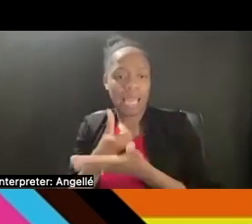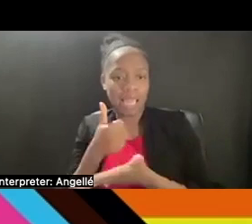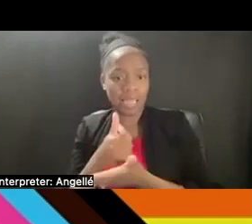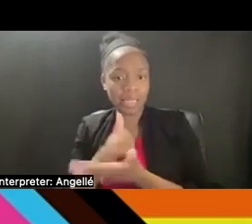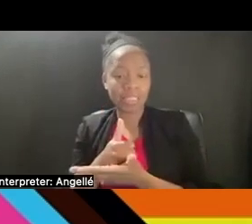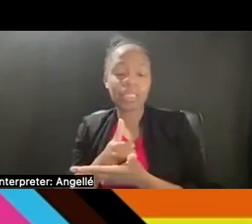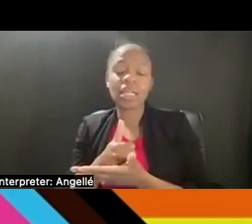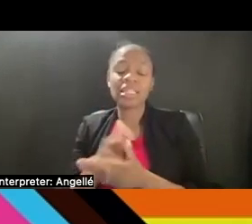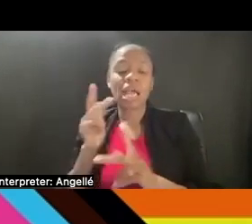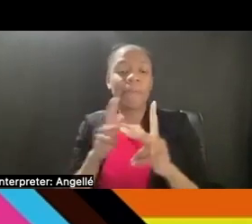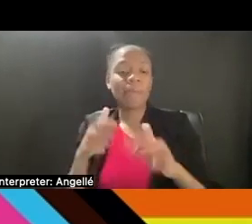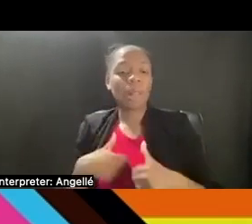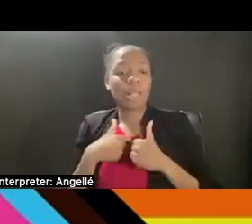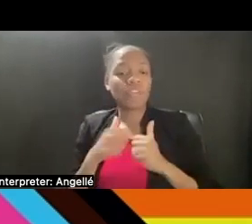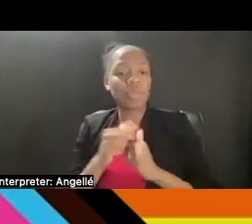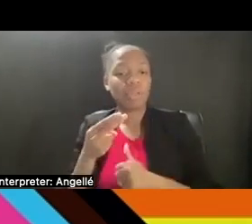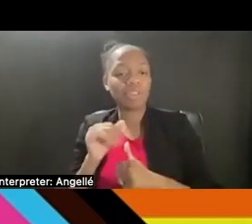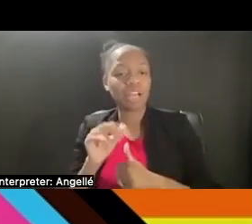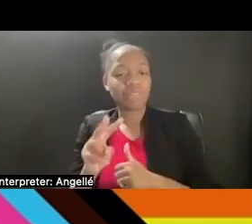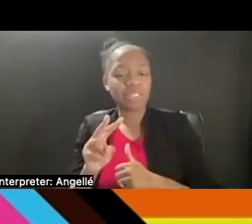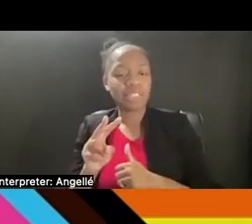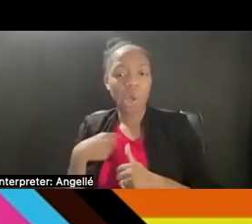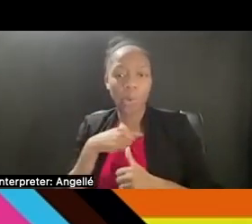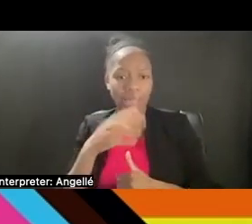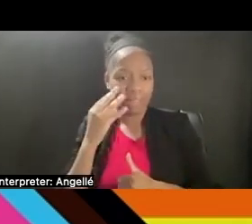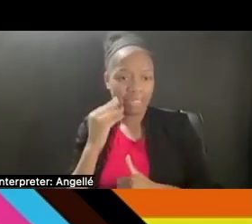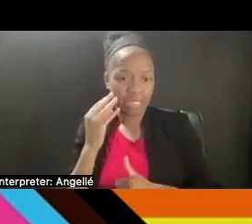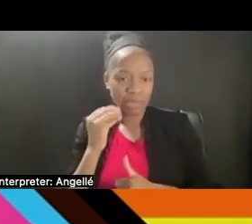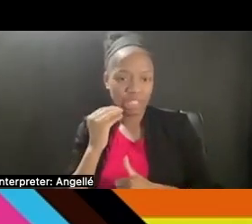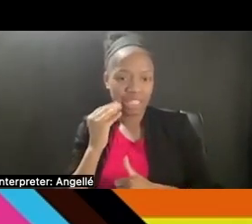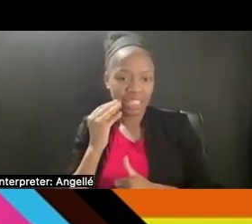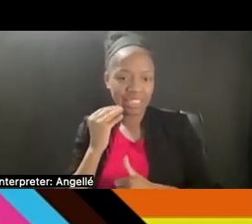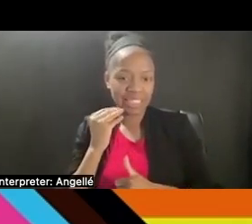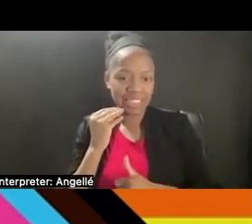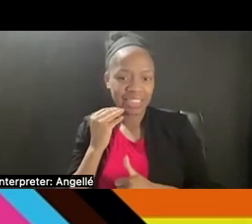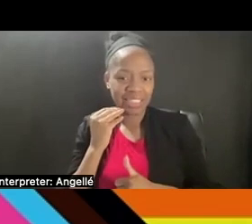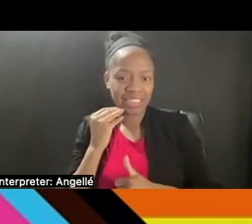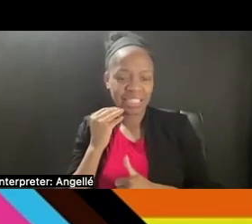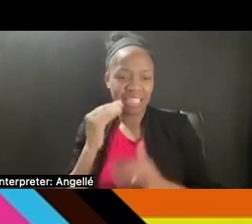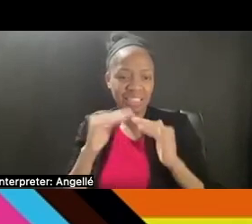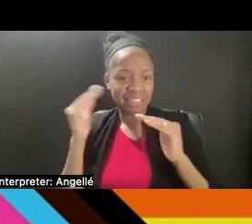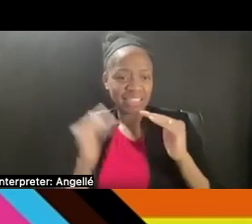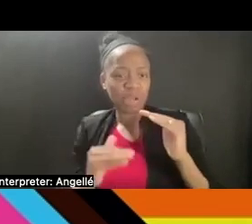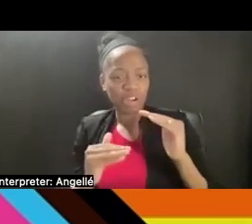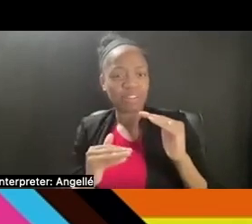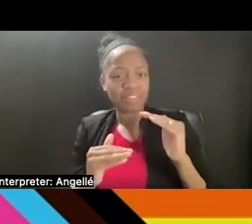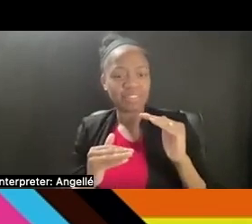folks living with HIV, we experience those disparities. Now, I want to mention something